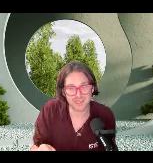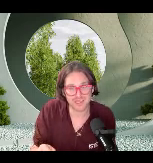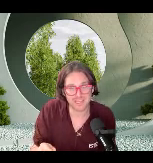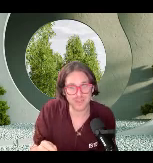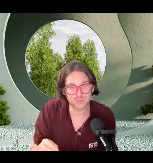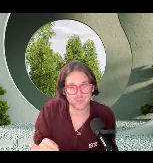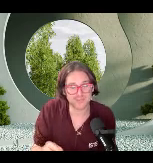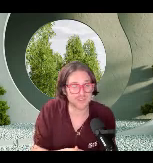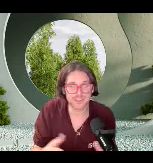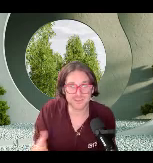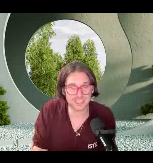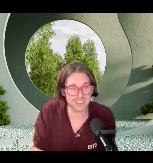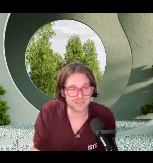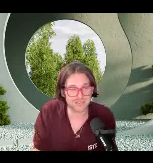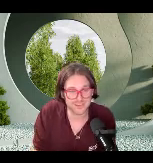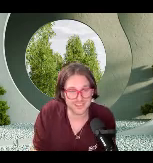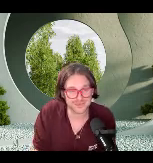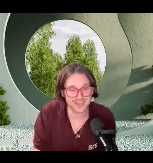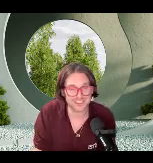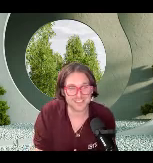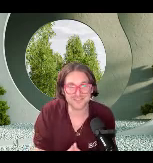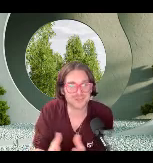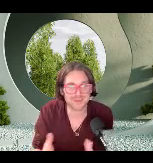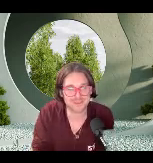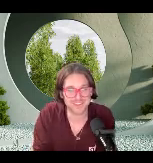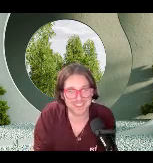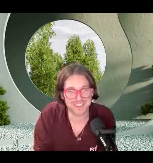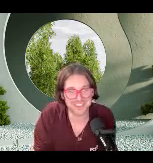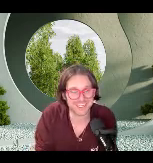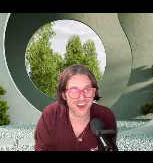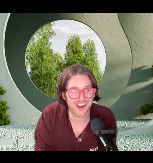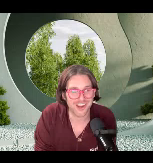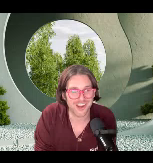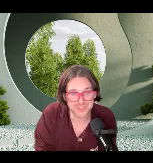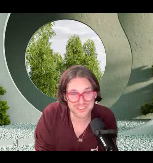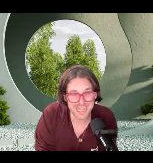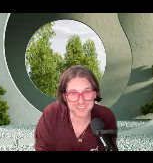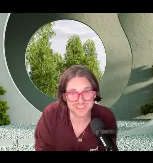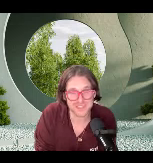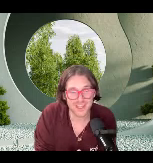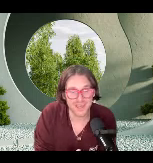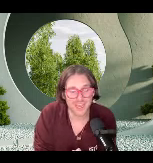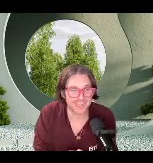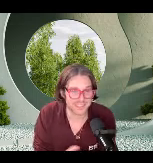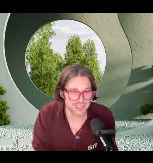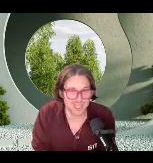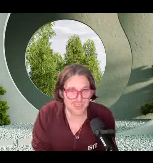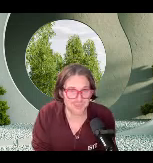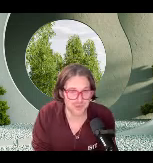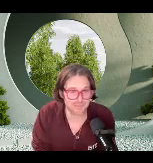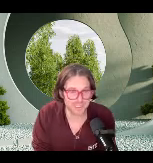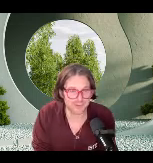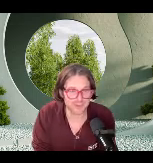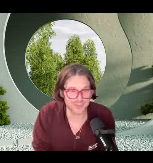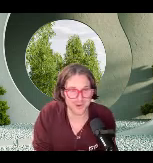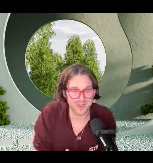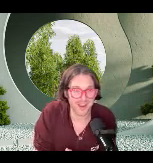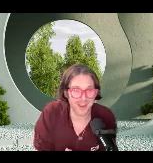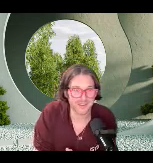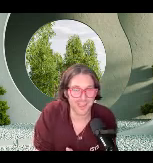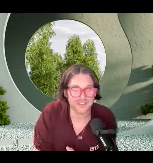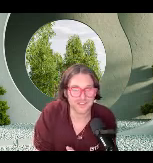that understanding that we have a diversity of students, we have a diverse population in our schools and classes. And as educators, we want to